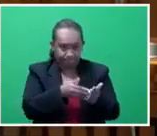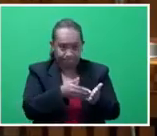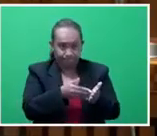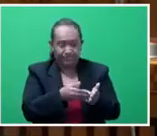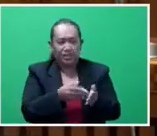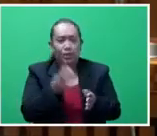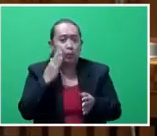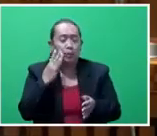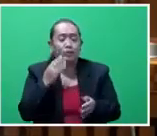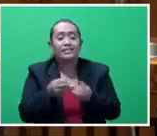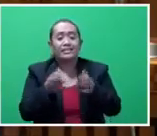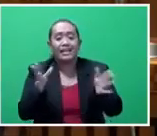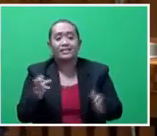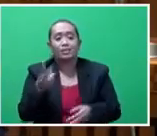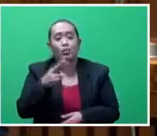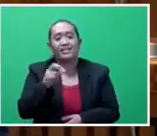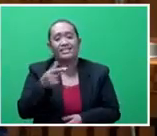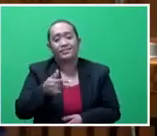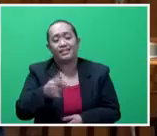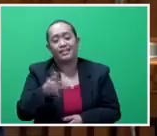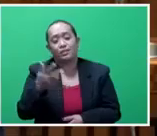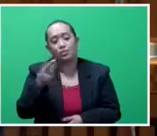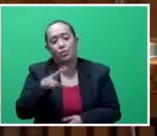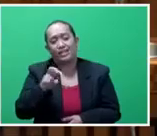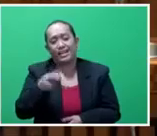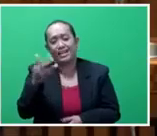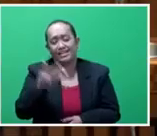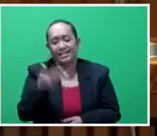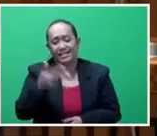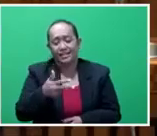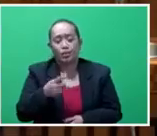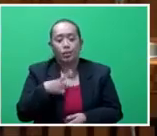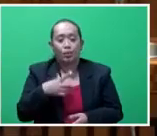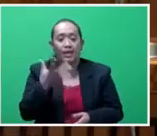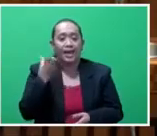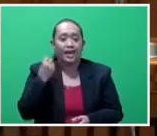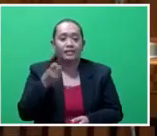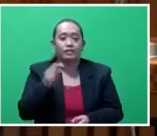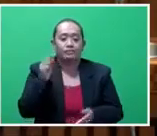scheme in 2017-2018, an allocation of $2.2 million was made.